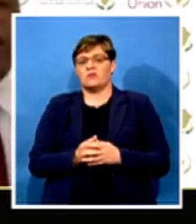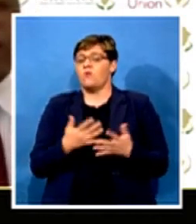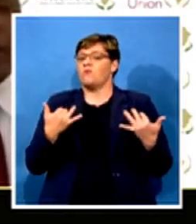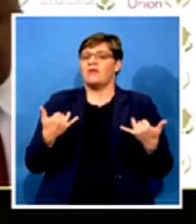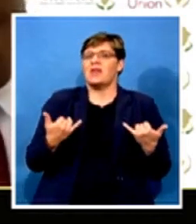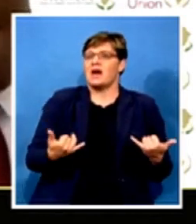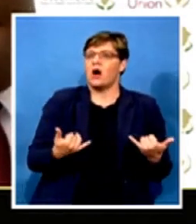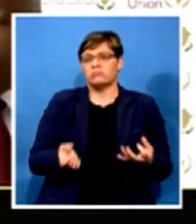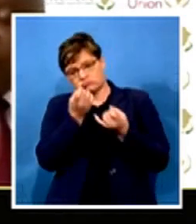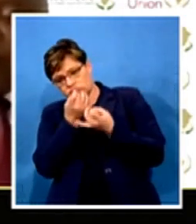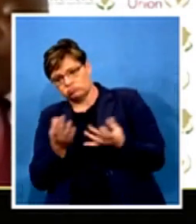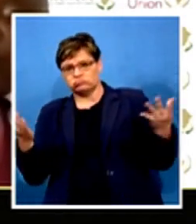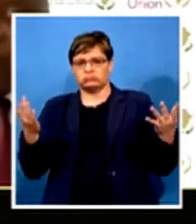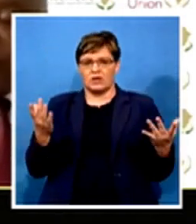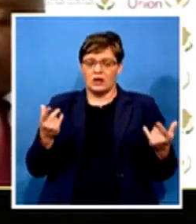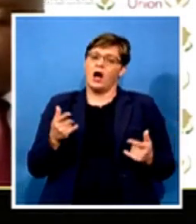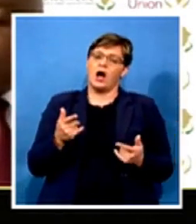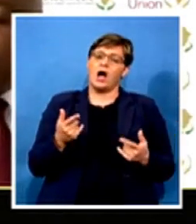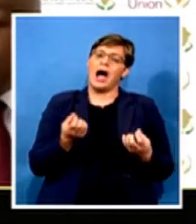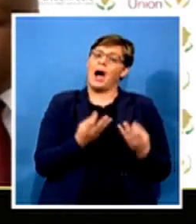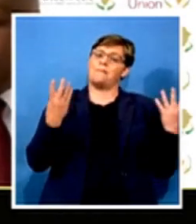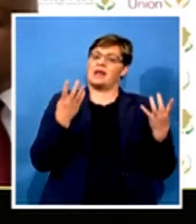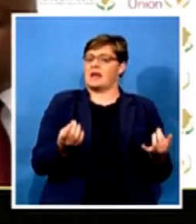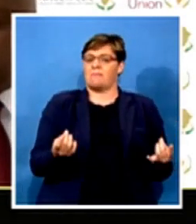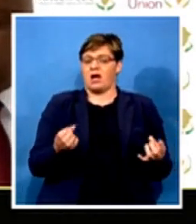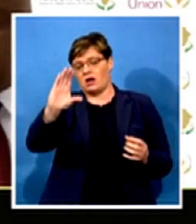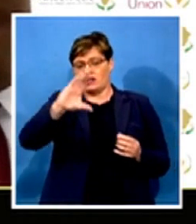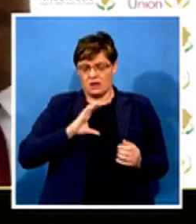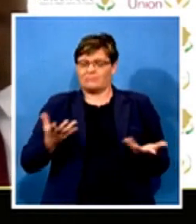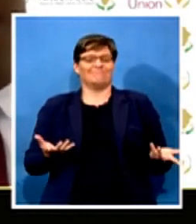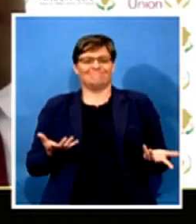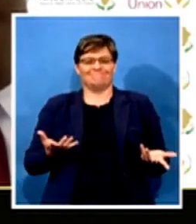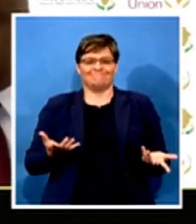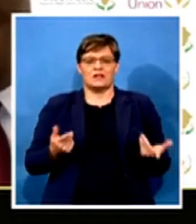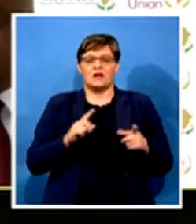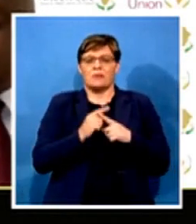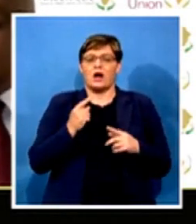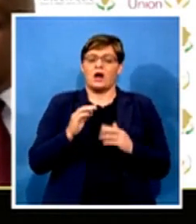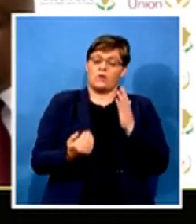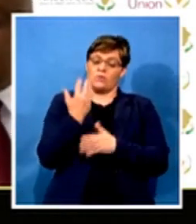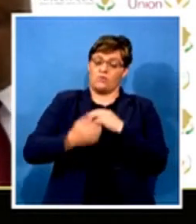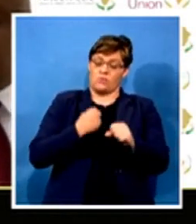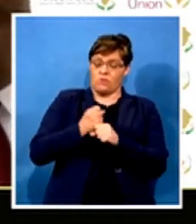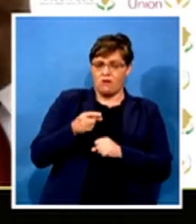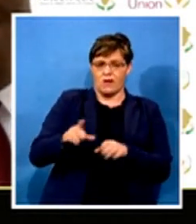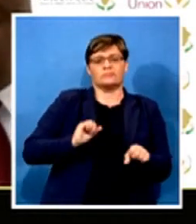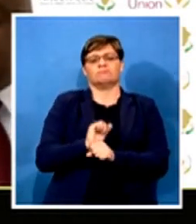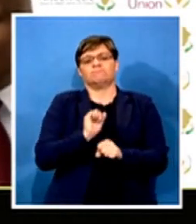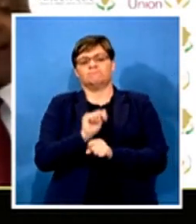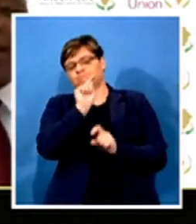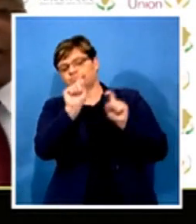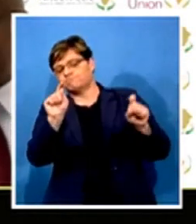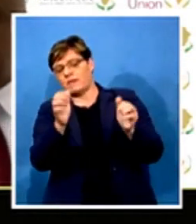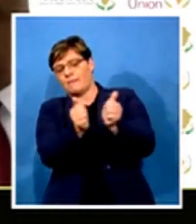out any numbers now. I think we have remained hopeful that in the new year, we'll continue to work with member states to